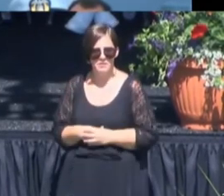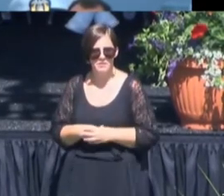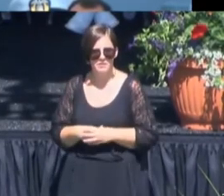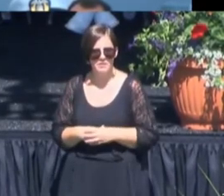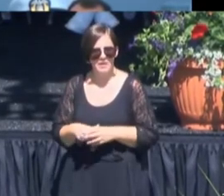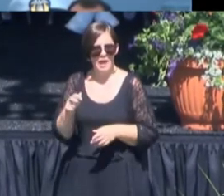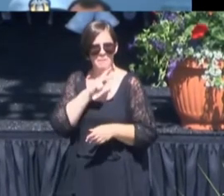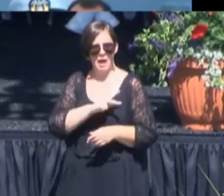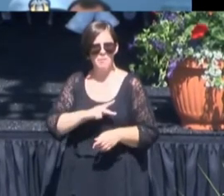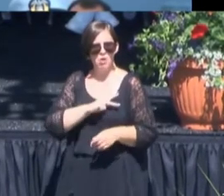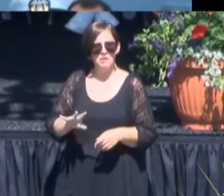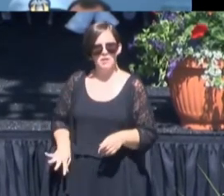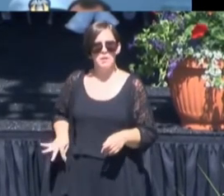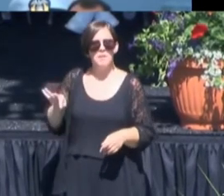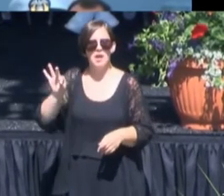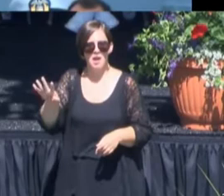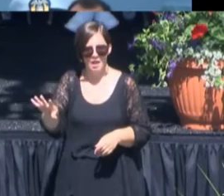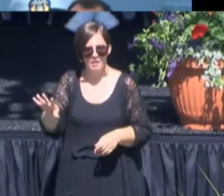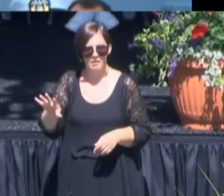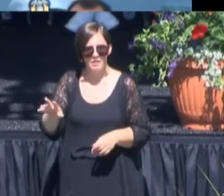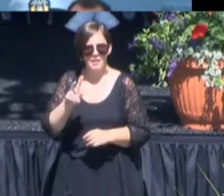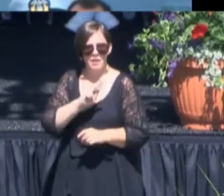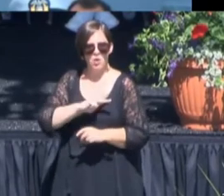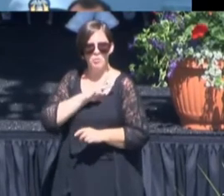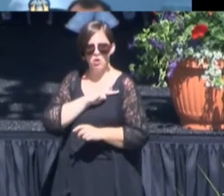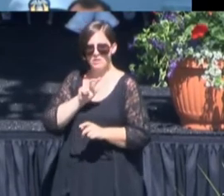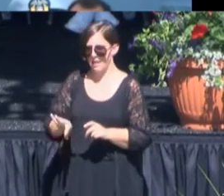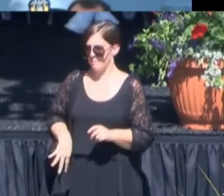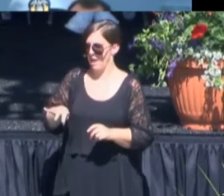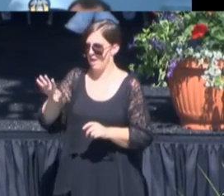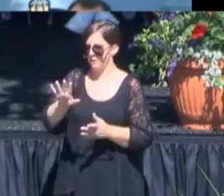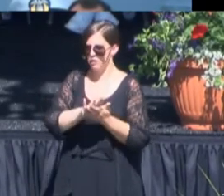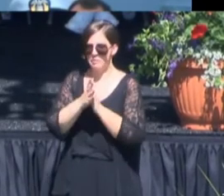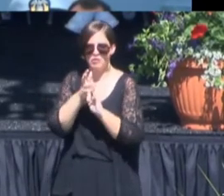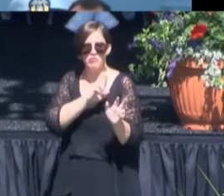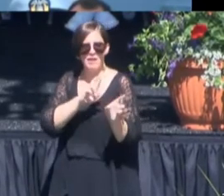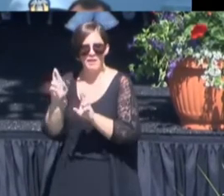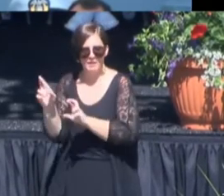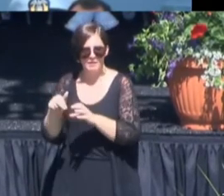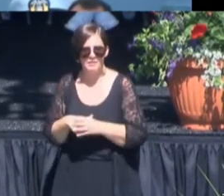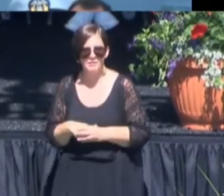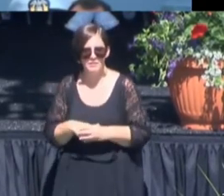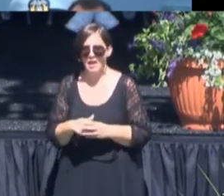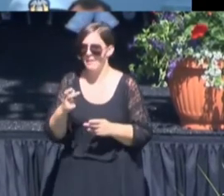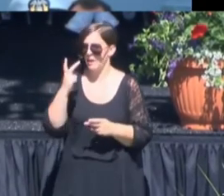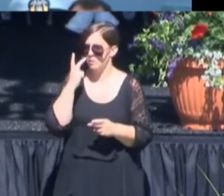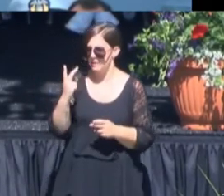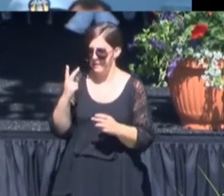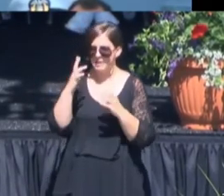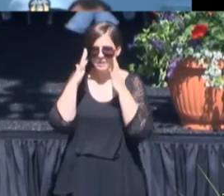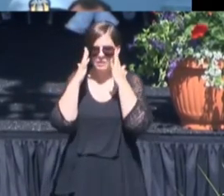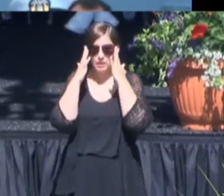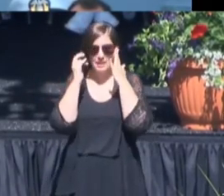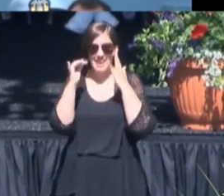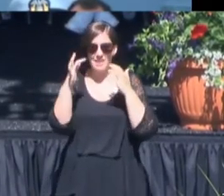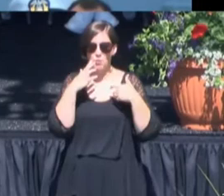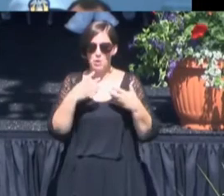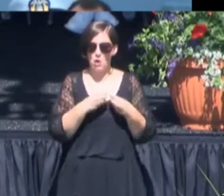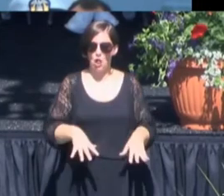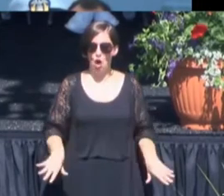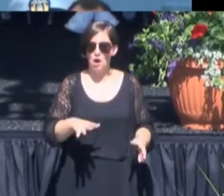personally funding them, they were personally funding their own readiness. And they would see if they could determine if they were lost at